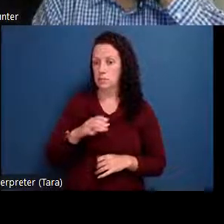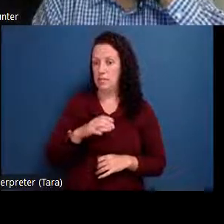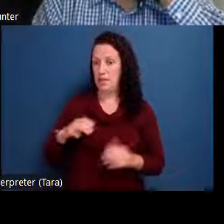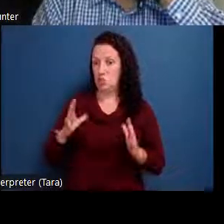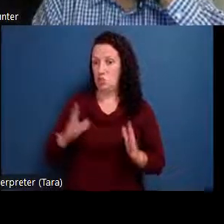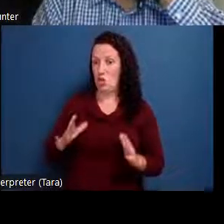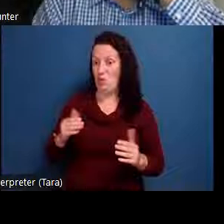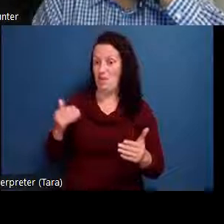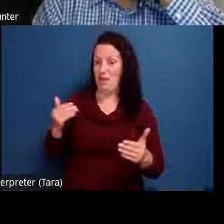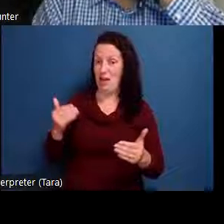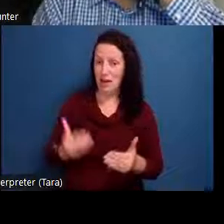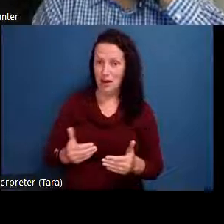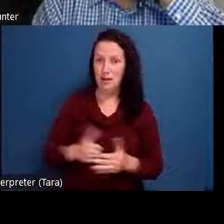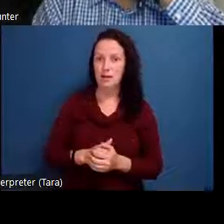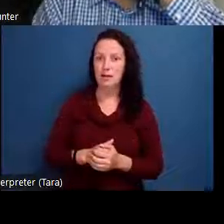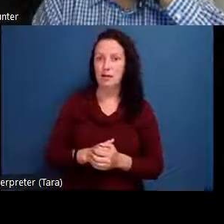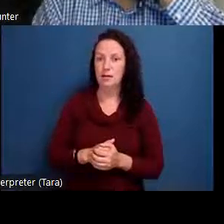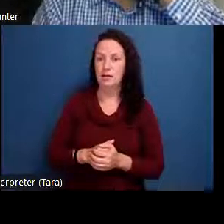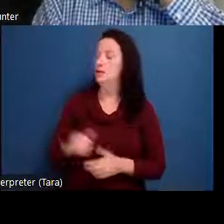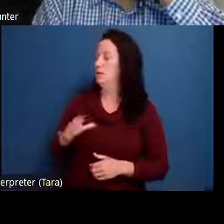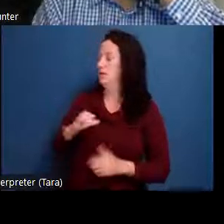Yeah, Commissioner Renaud, what can we do to